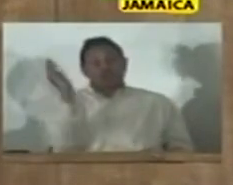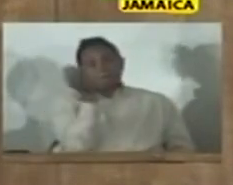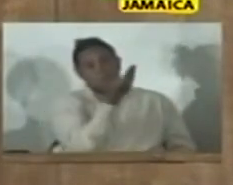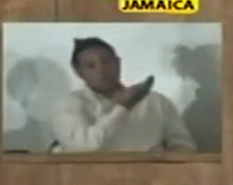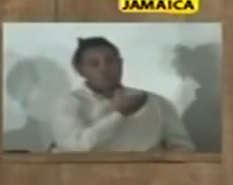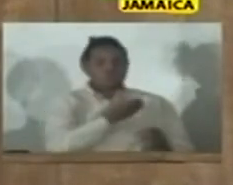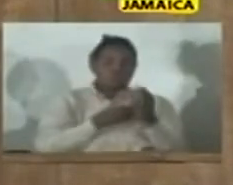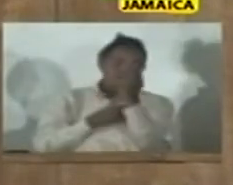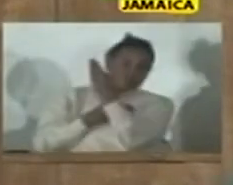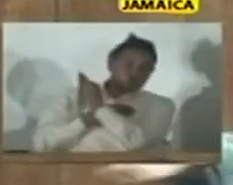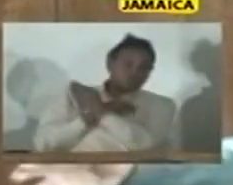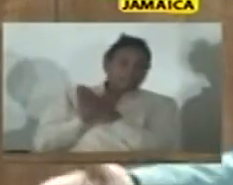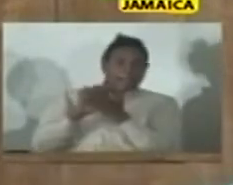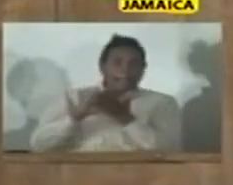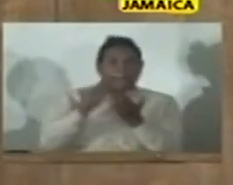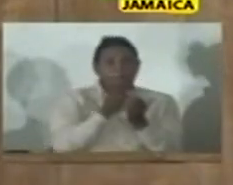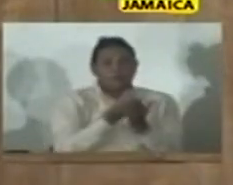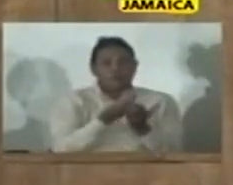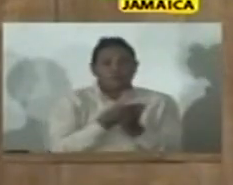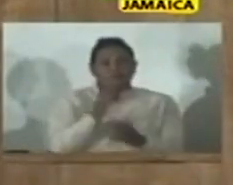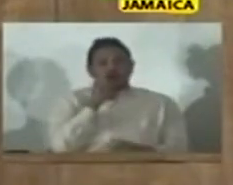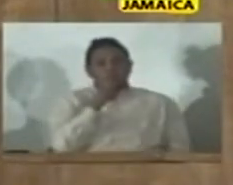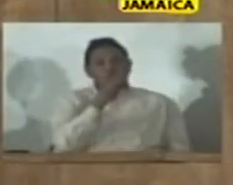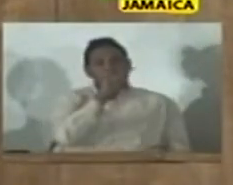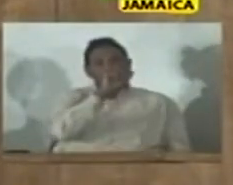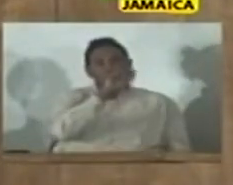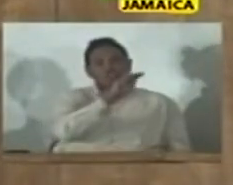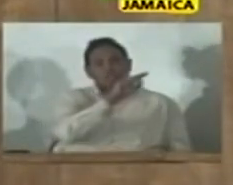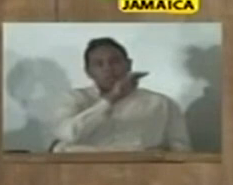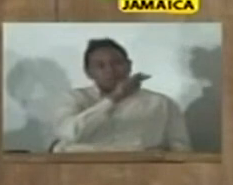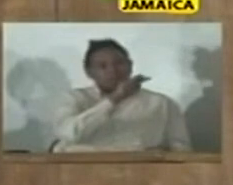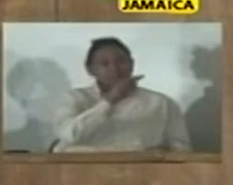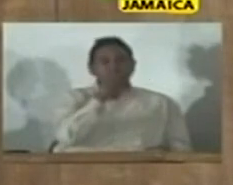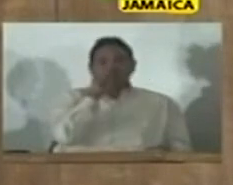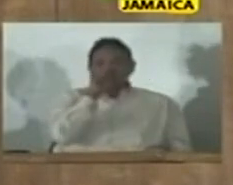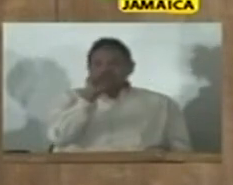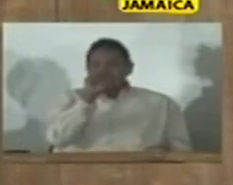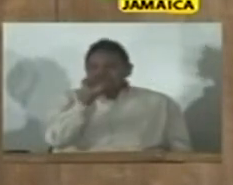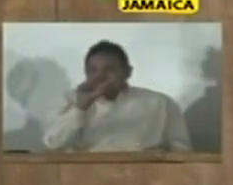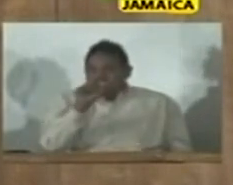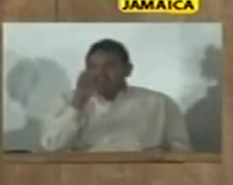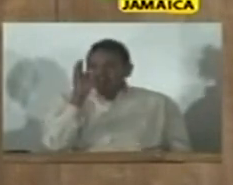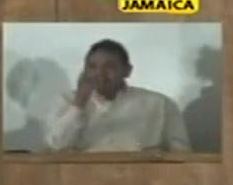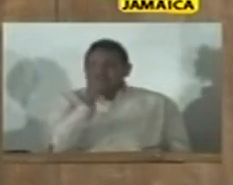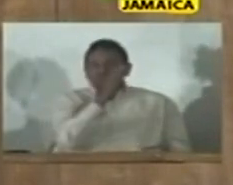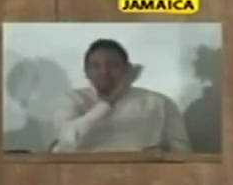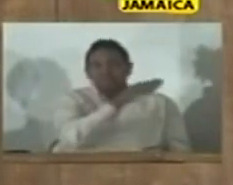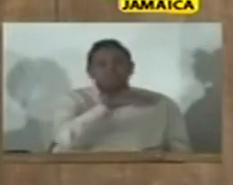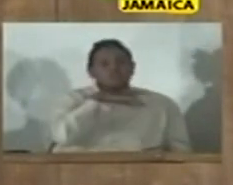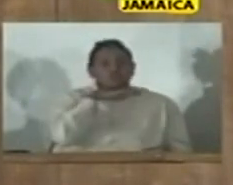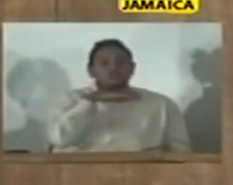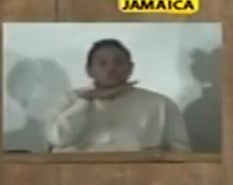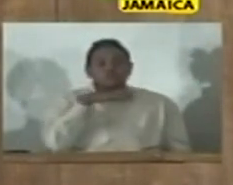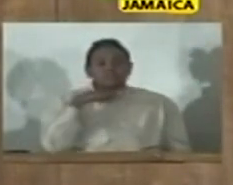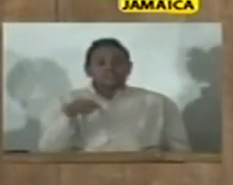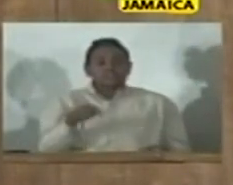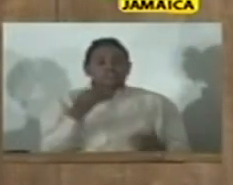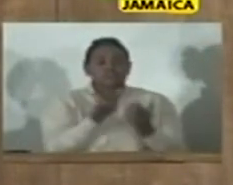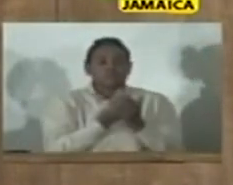debushing money, watching Petrojam, watching Nesal, that this money